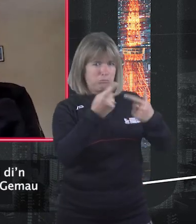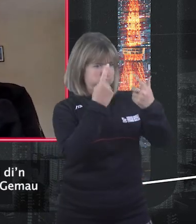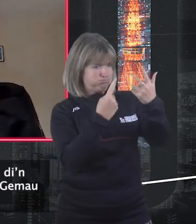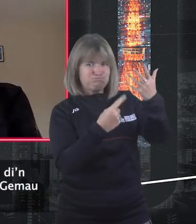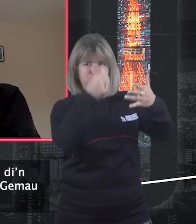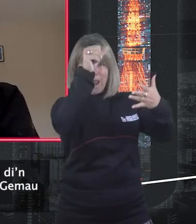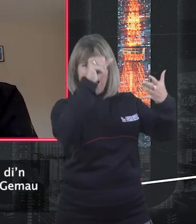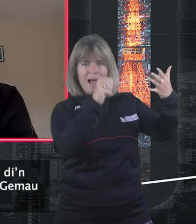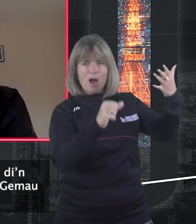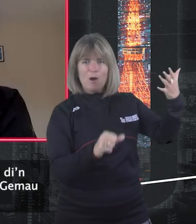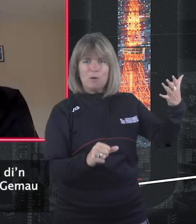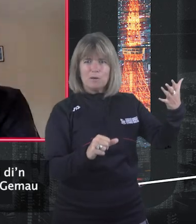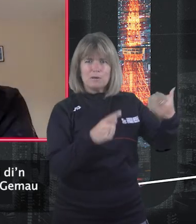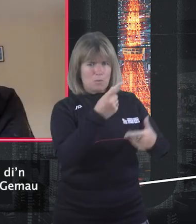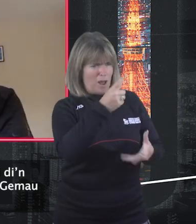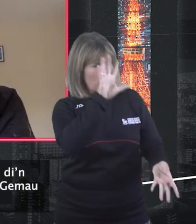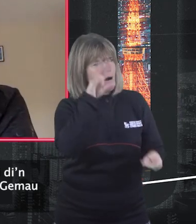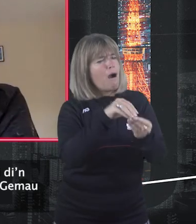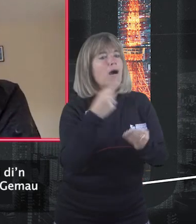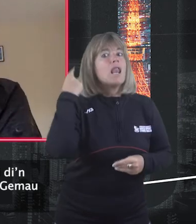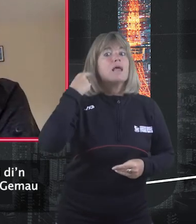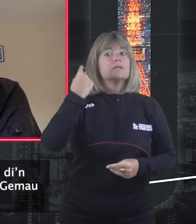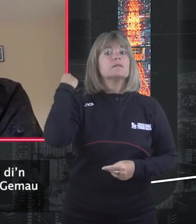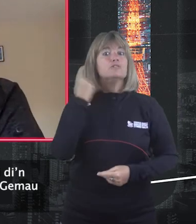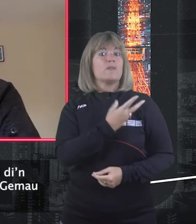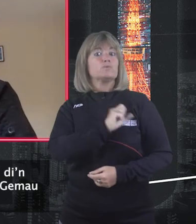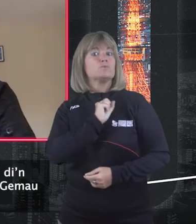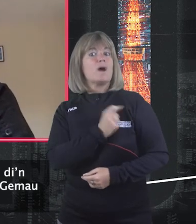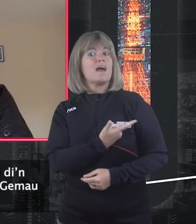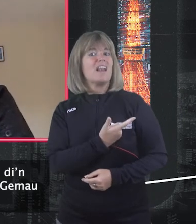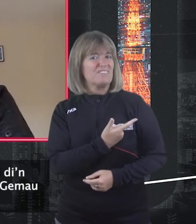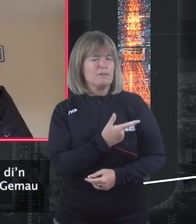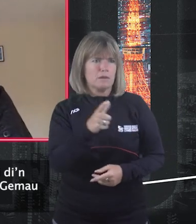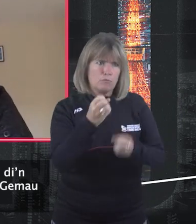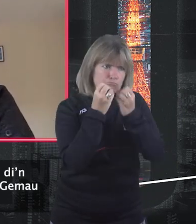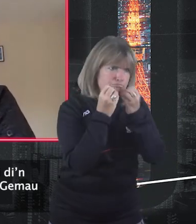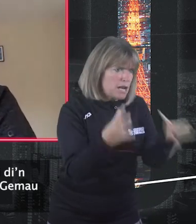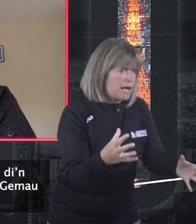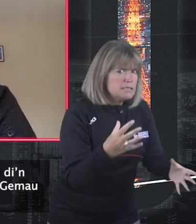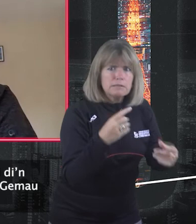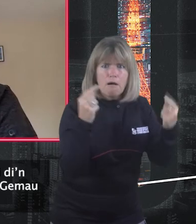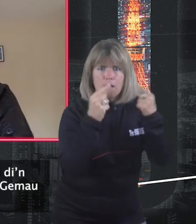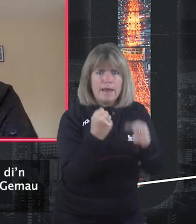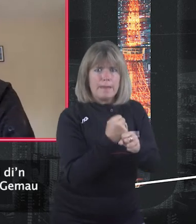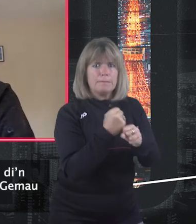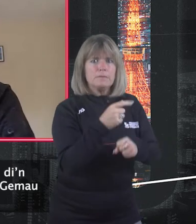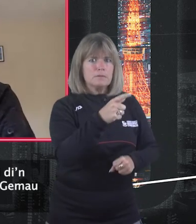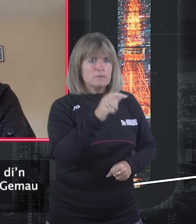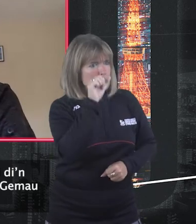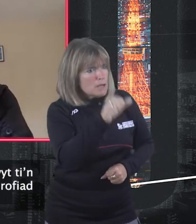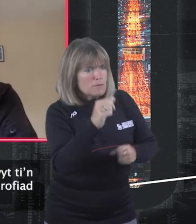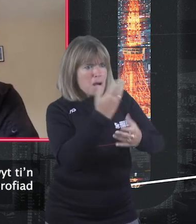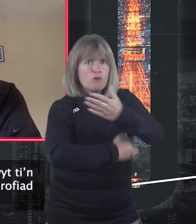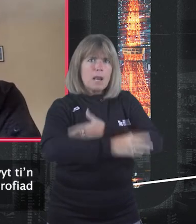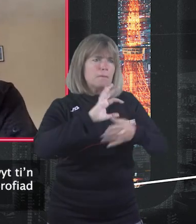credentials. But when you recap at London 2012, which is a really significant games, wasn't it, for Paralympics,